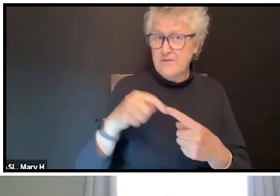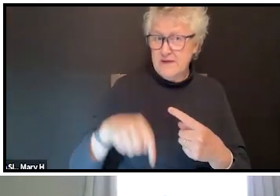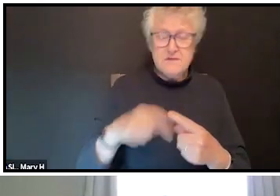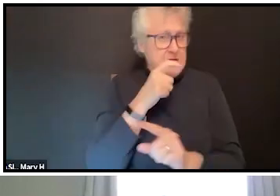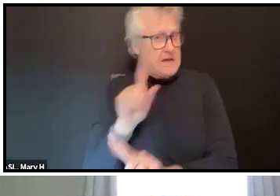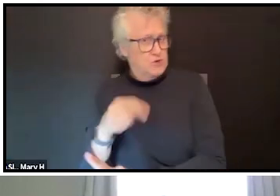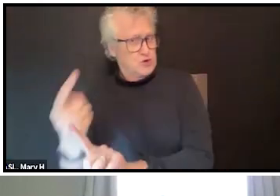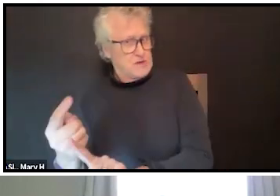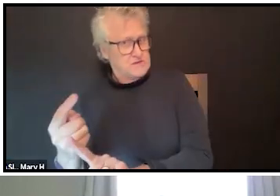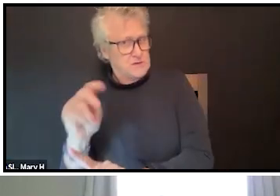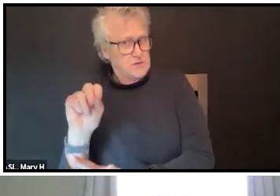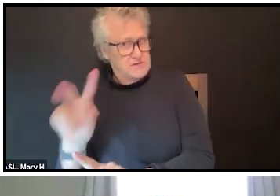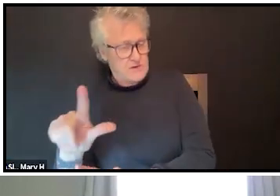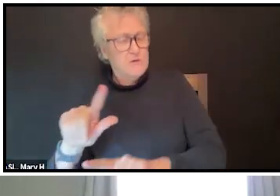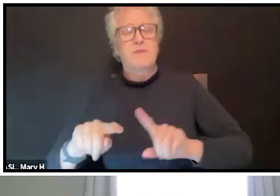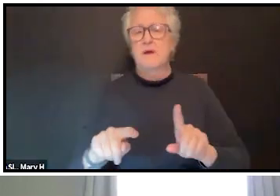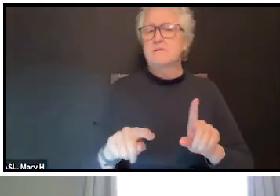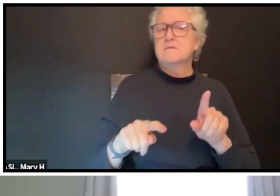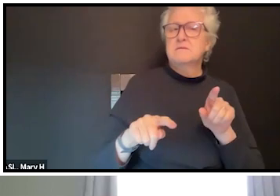our Ask DD email.